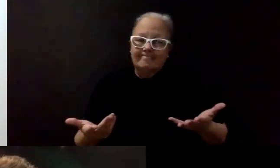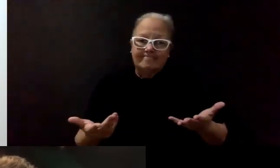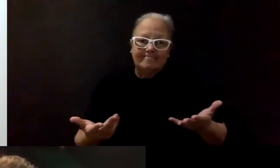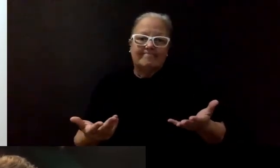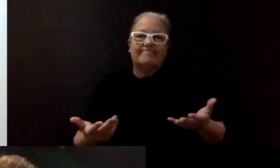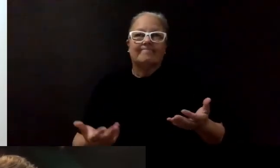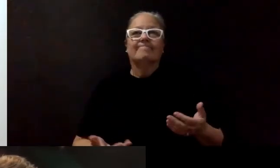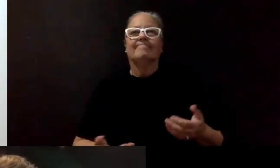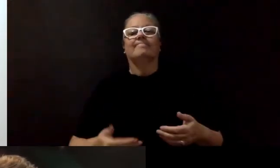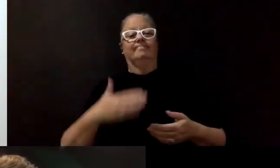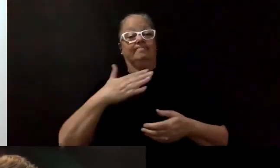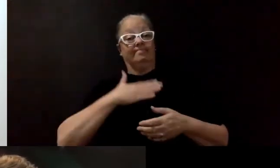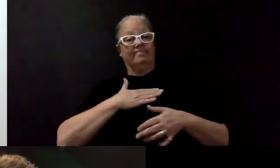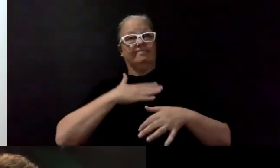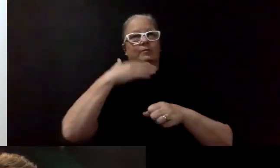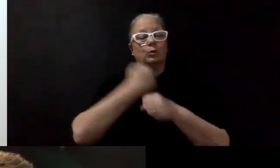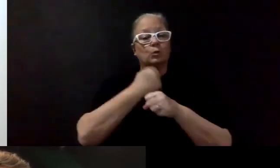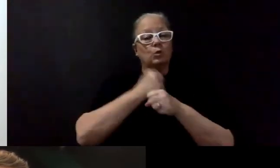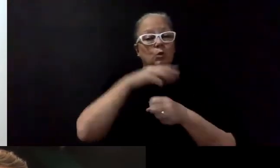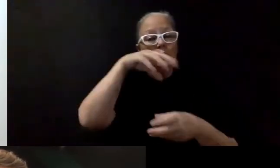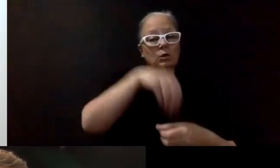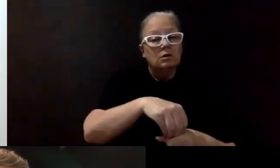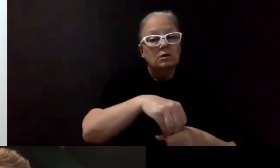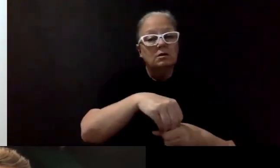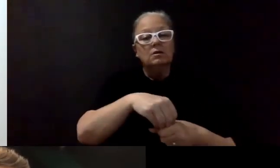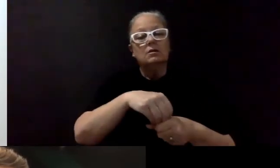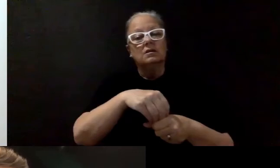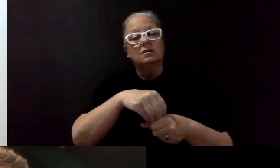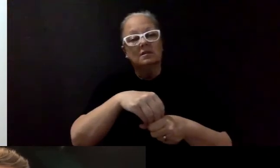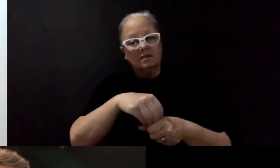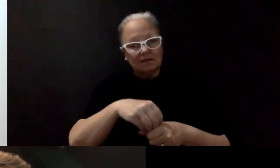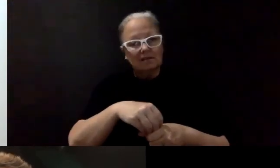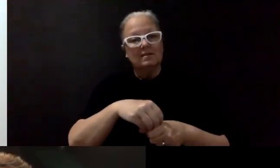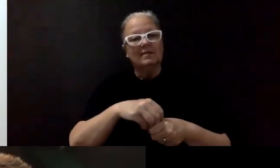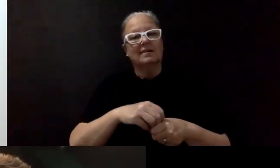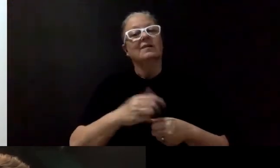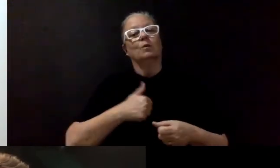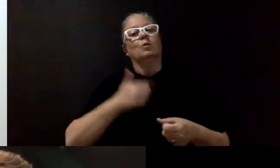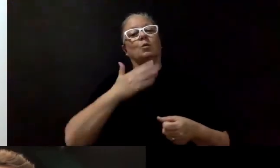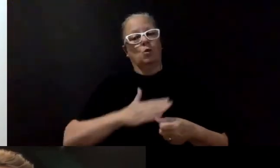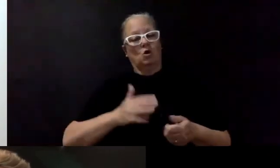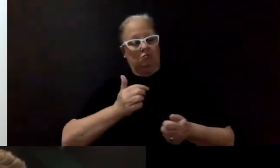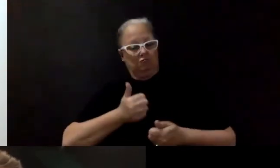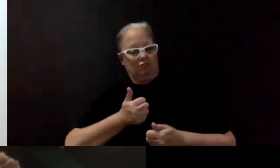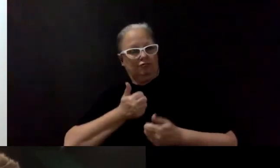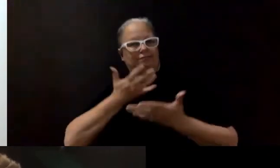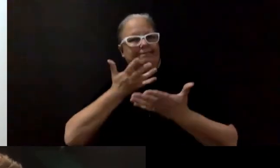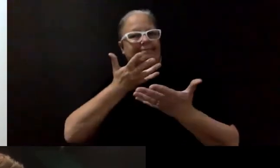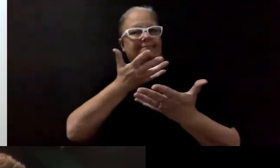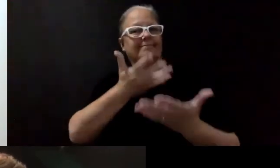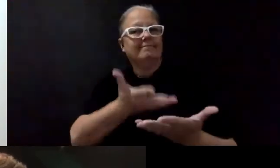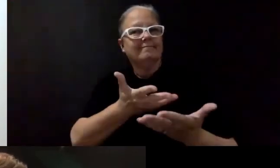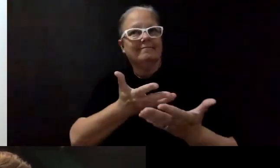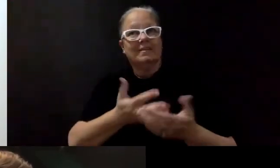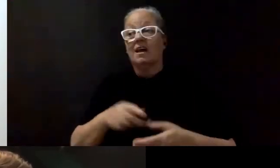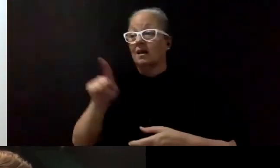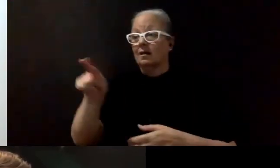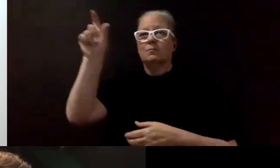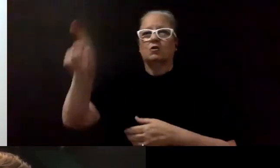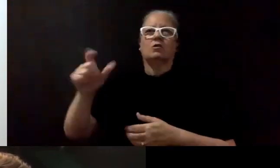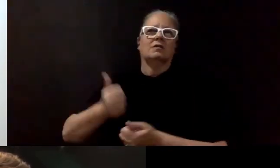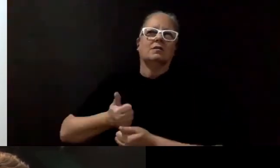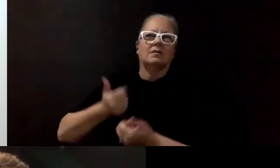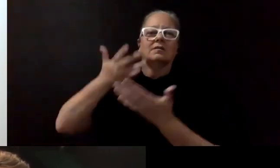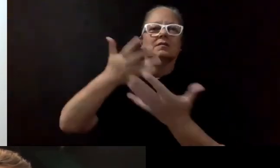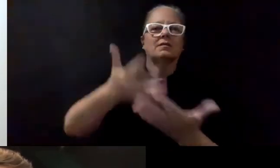is the ultimate form of self-expression. And when you bring people together, young people together